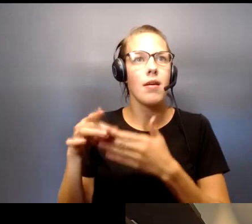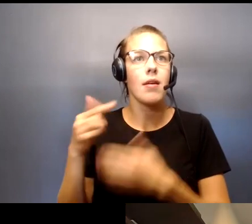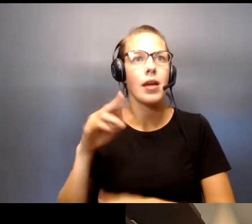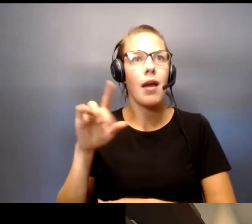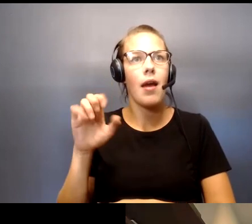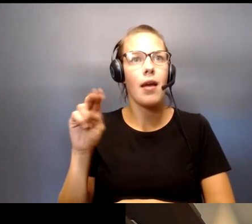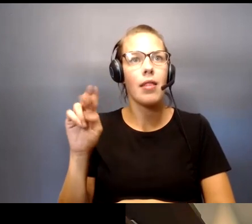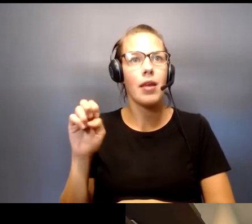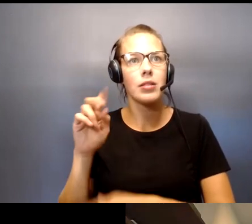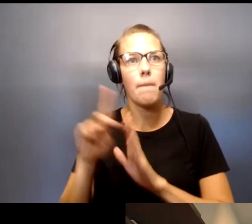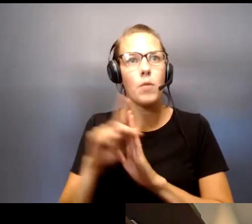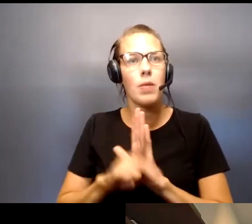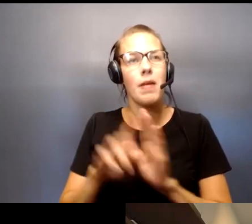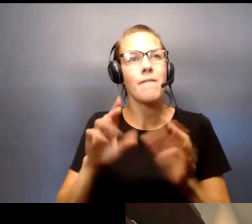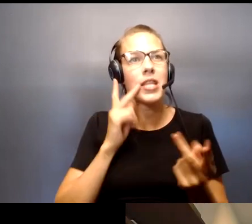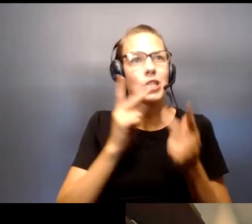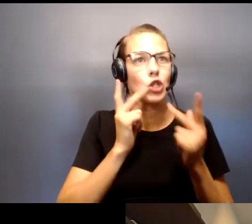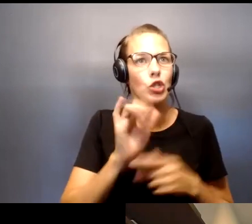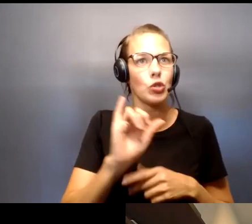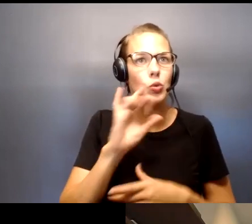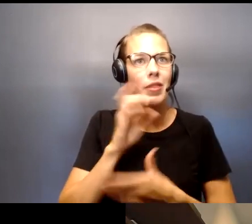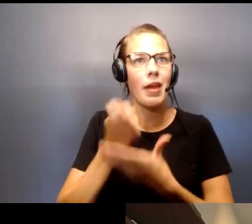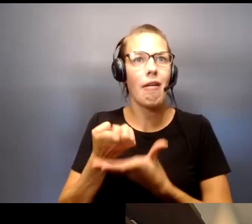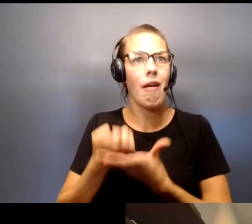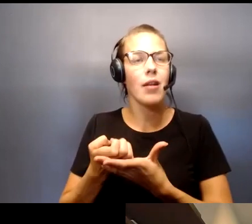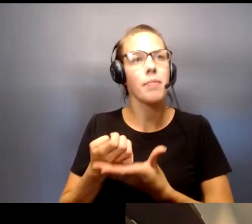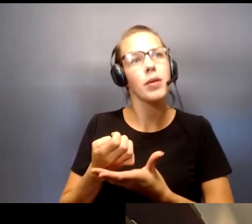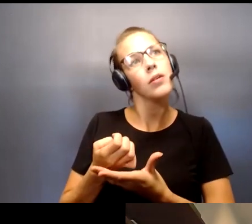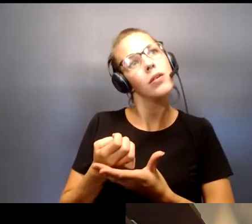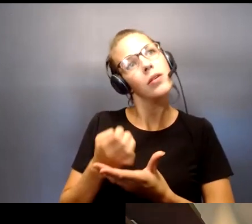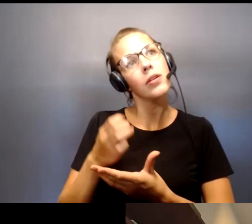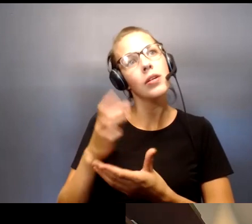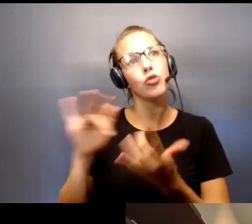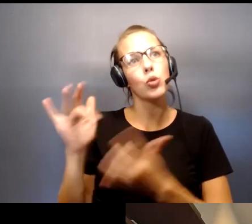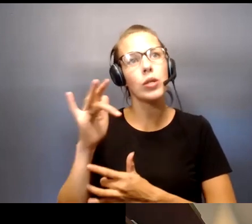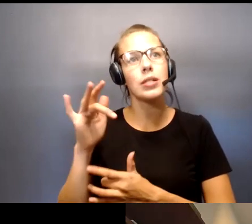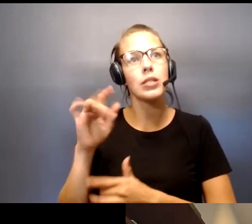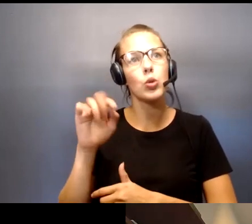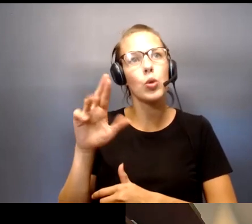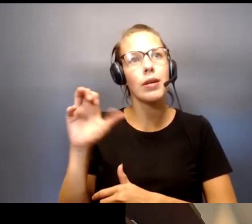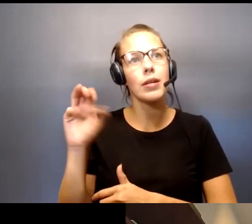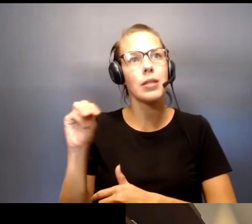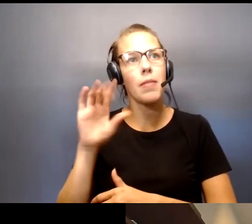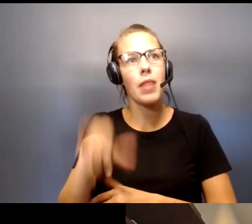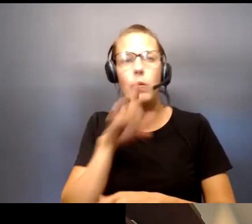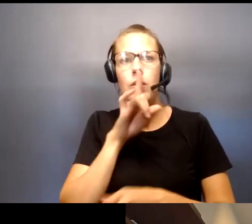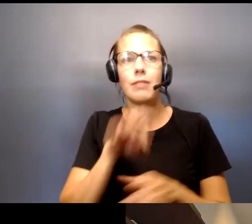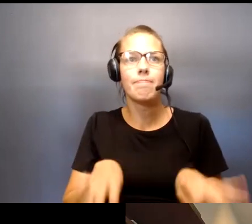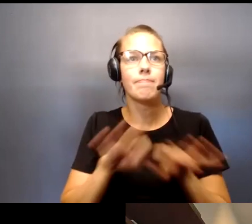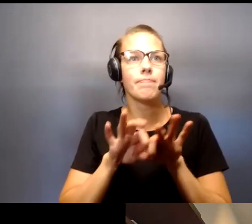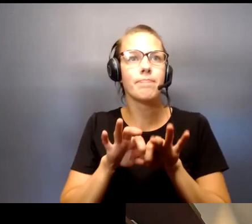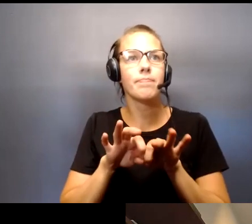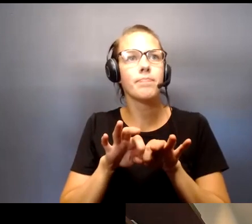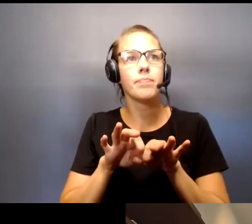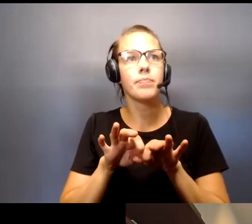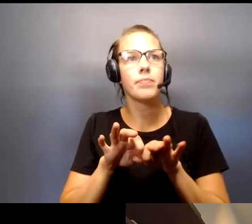protocols, but also visitors. I think our visitor economy and tourism is absolutely critical